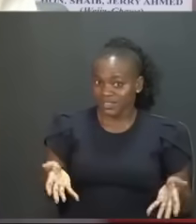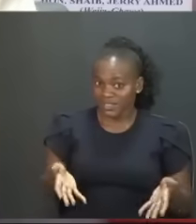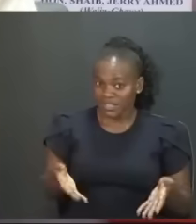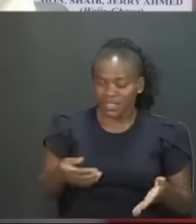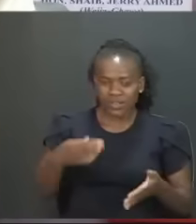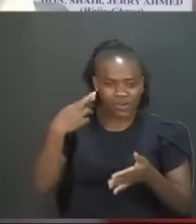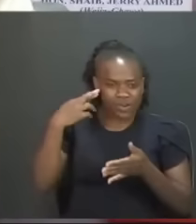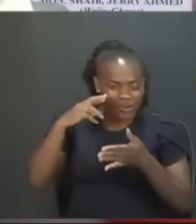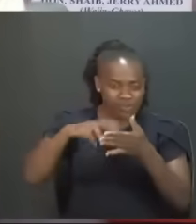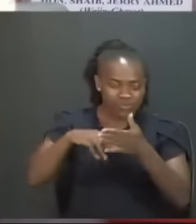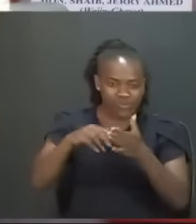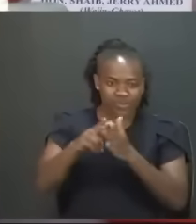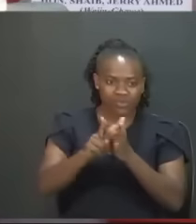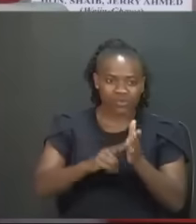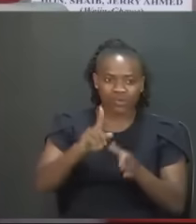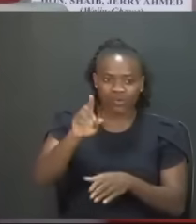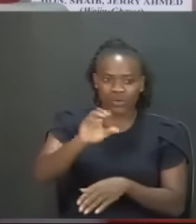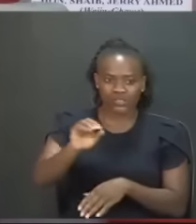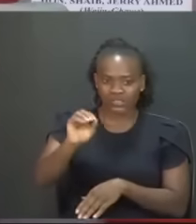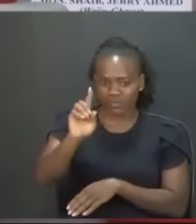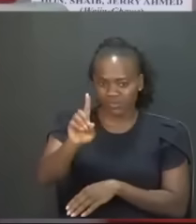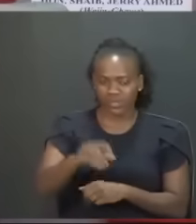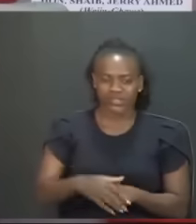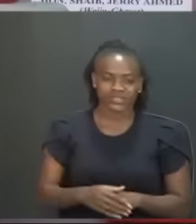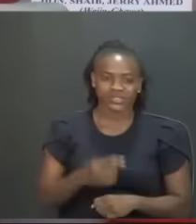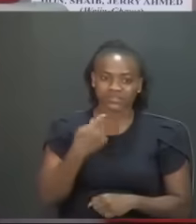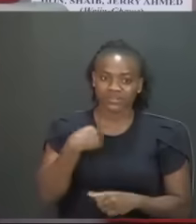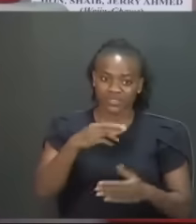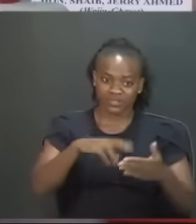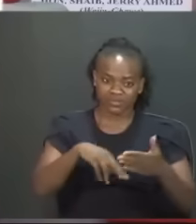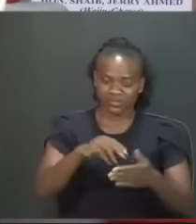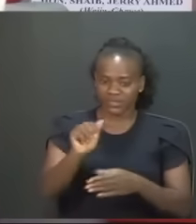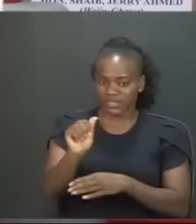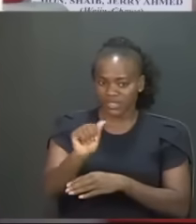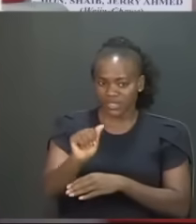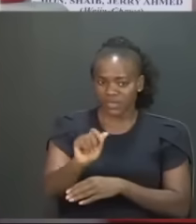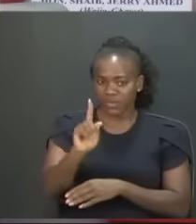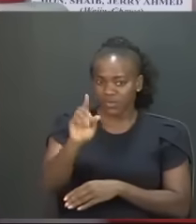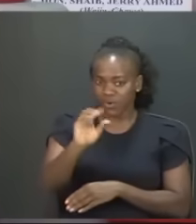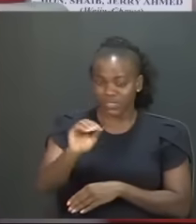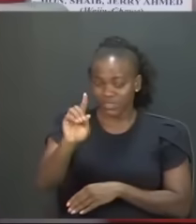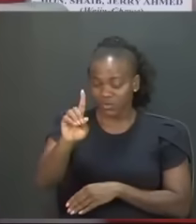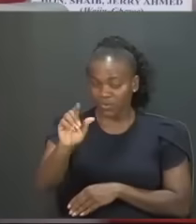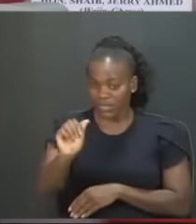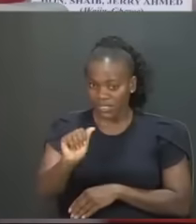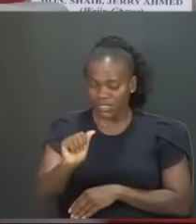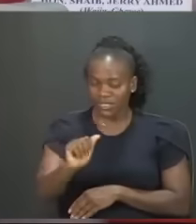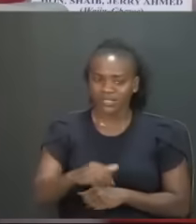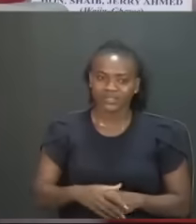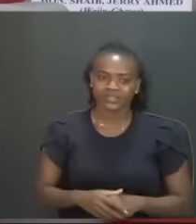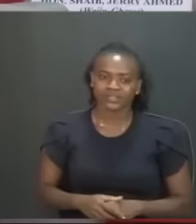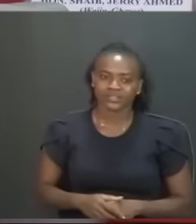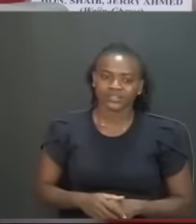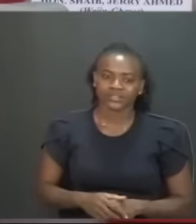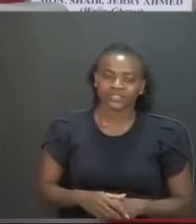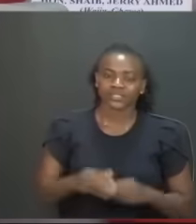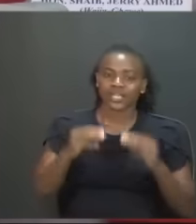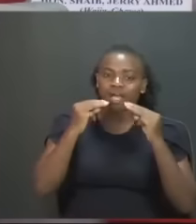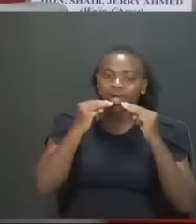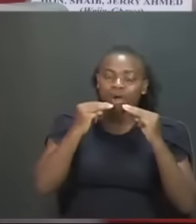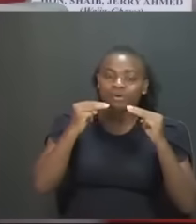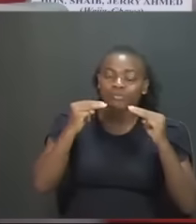Order 101, Mr. Speaker, and I read A. Order 101A. Mr. Speaker said, a motion